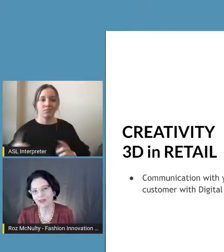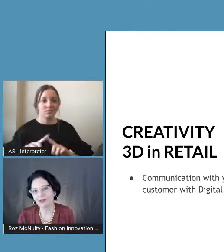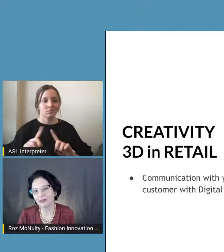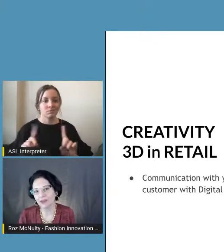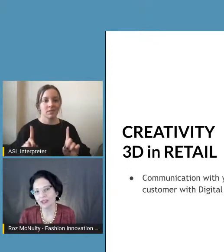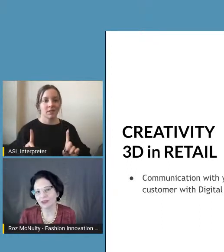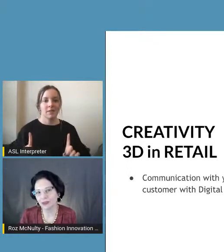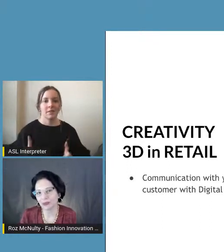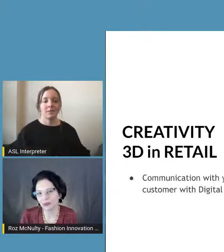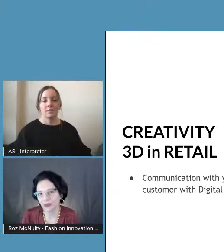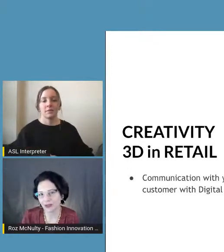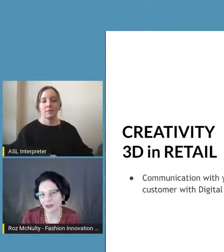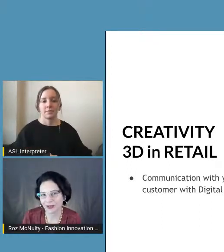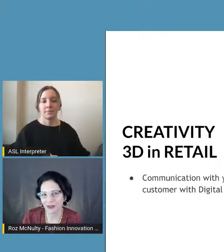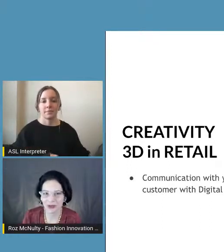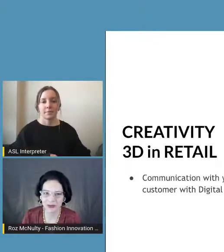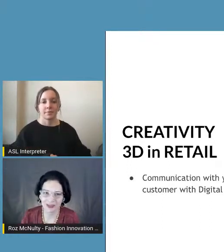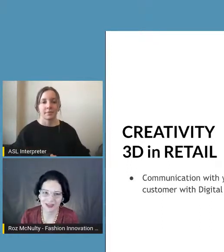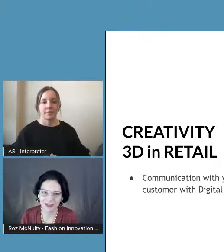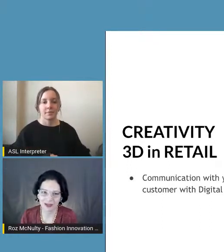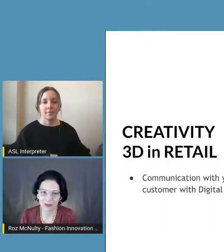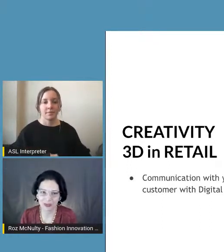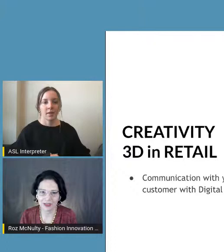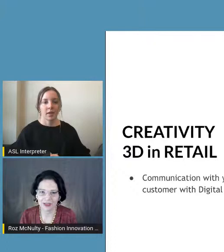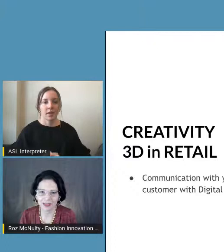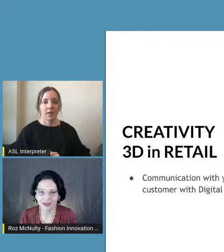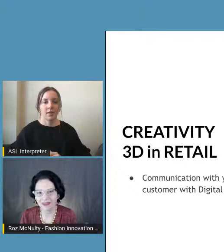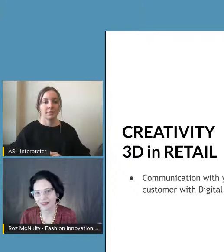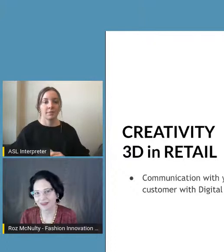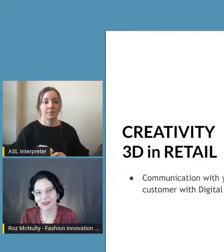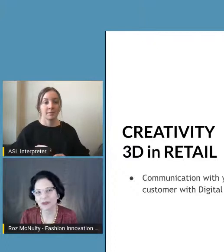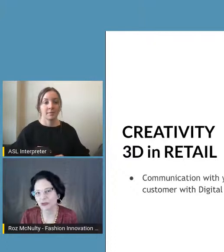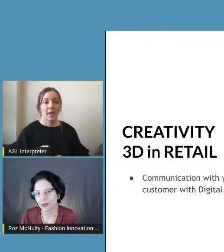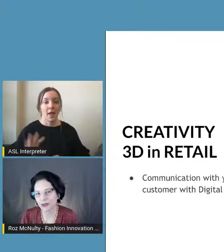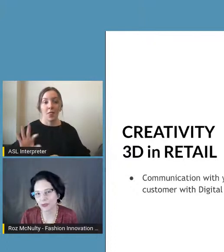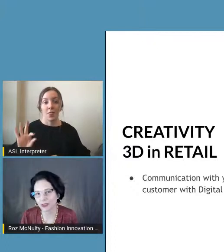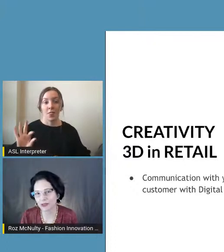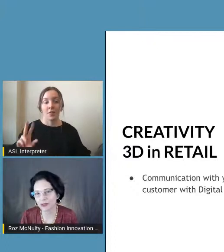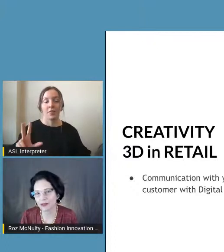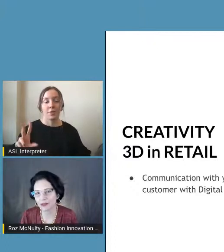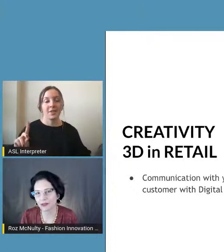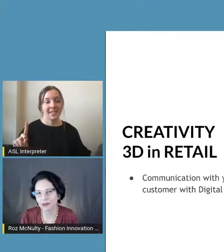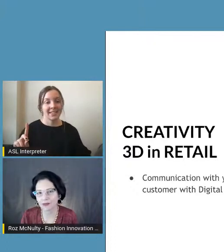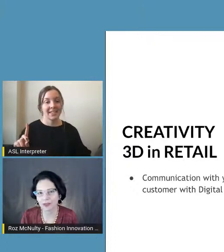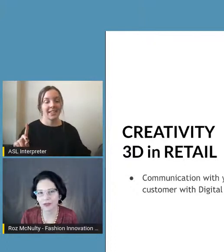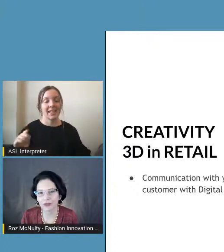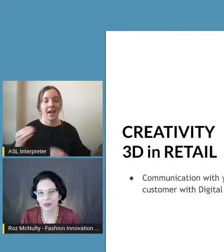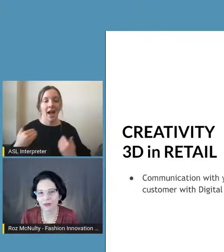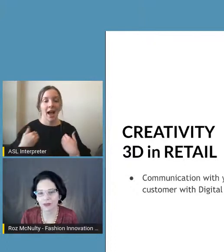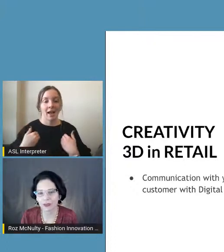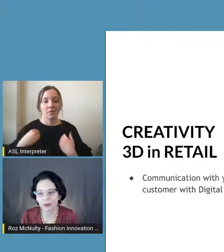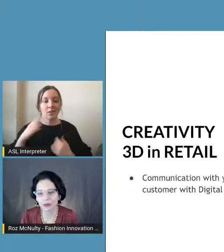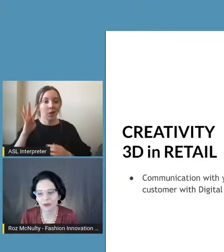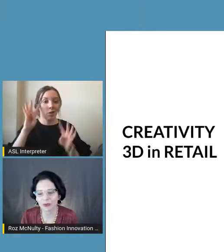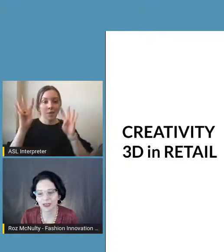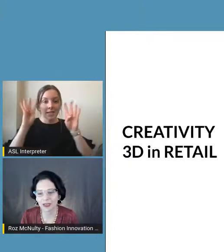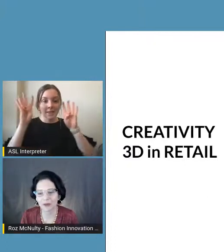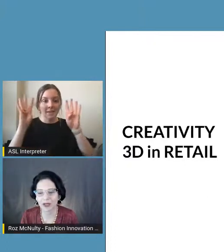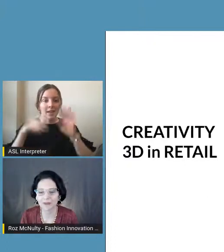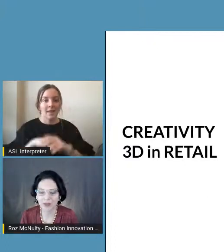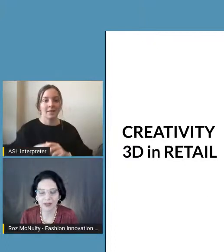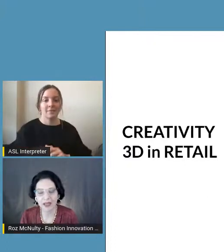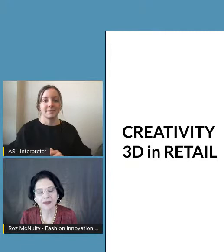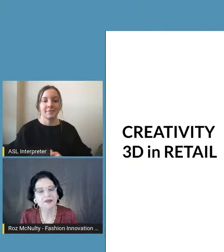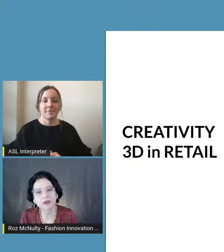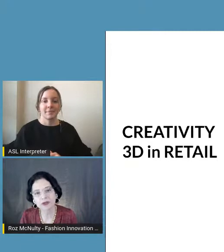Again, there's creativity in terms of documenting in 3D, as I say, which one is real. I think I've given you enough clues